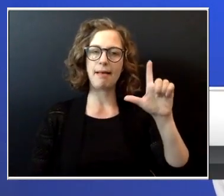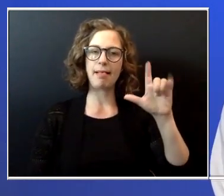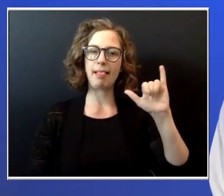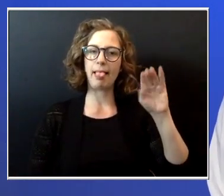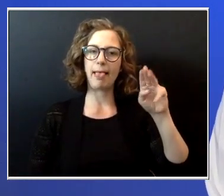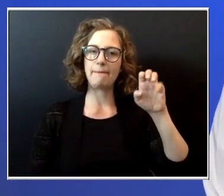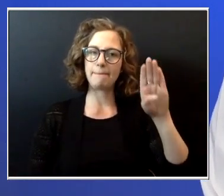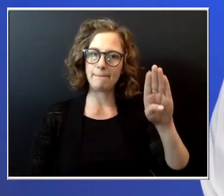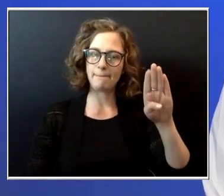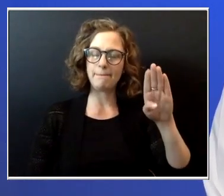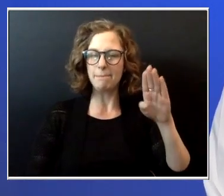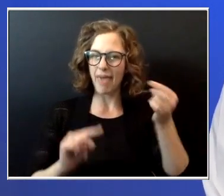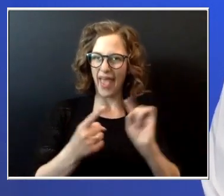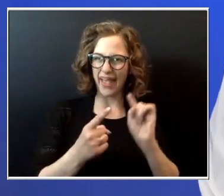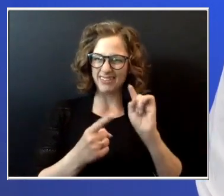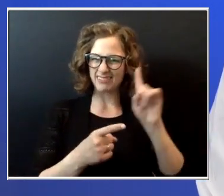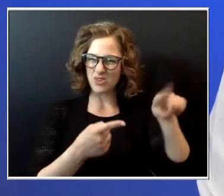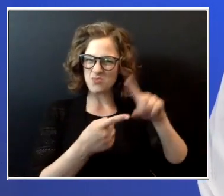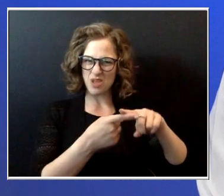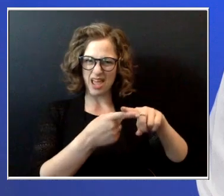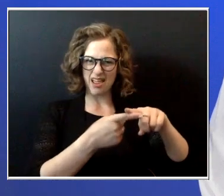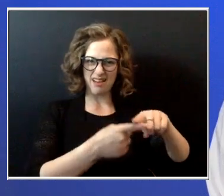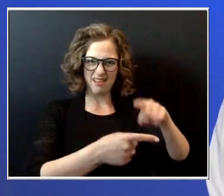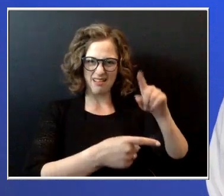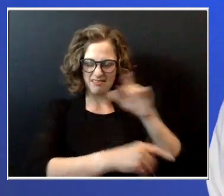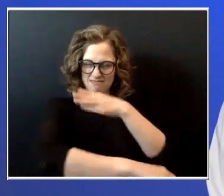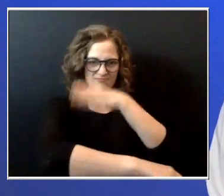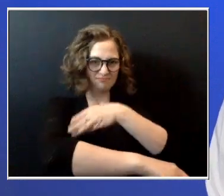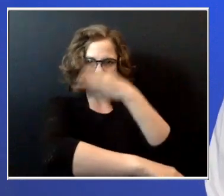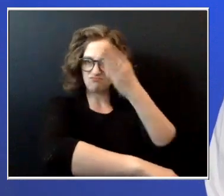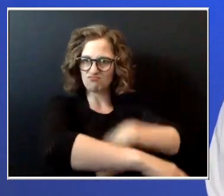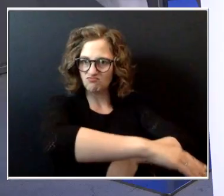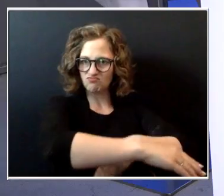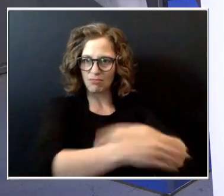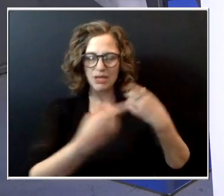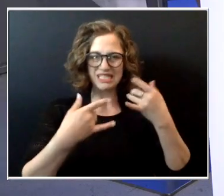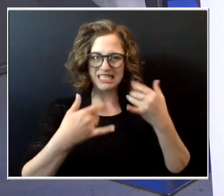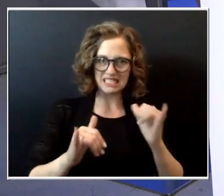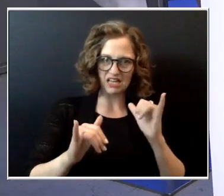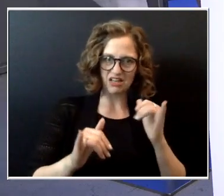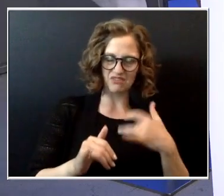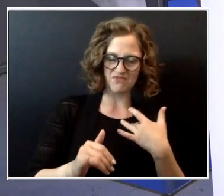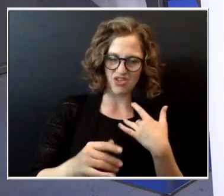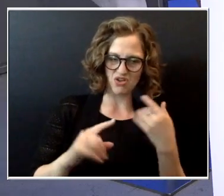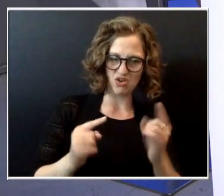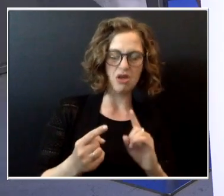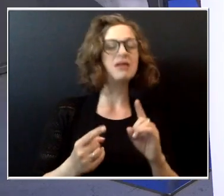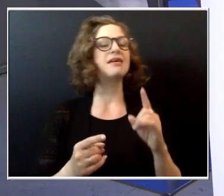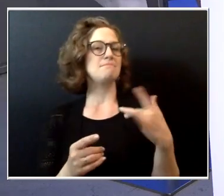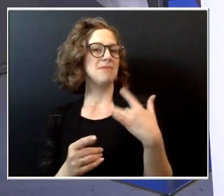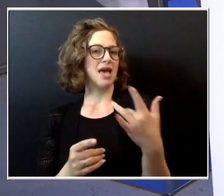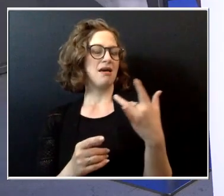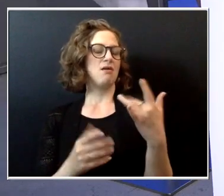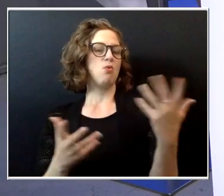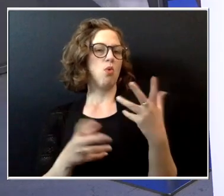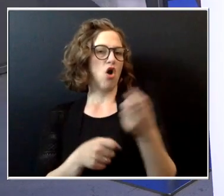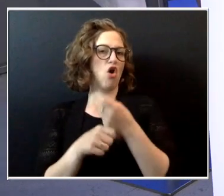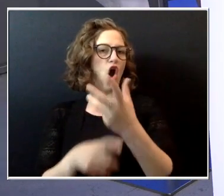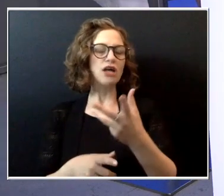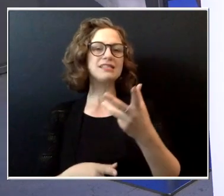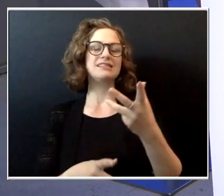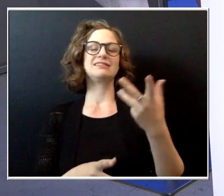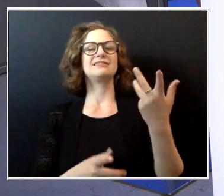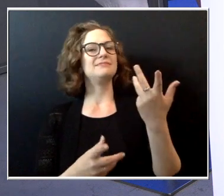certain disease processes, medication, or head injuries. Okay, so we were just talking before the program started that, like, I have ringing in my